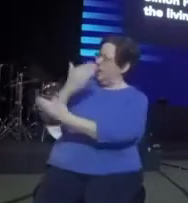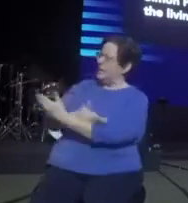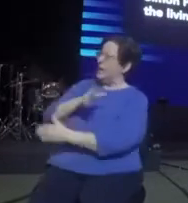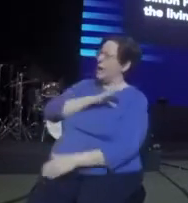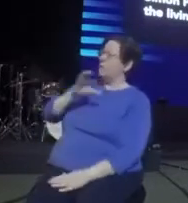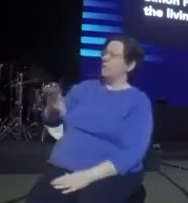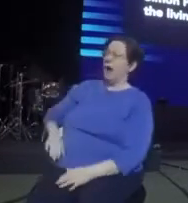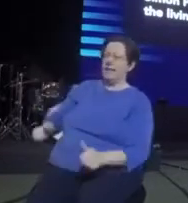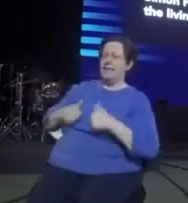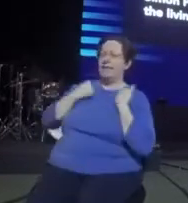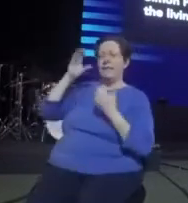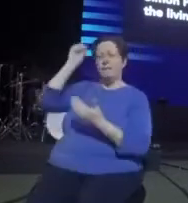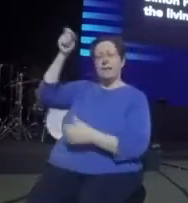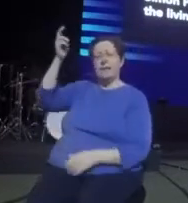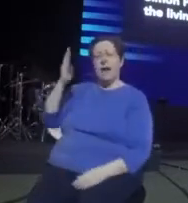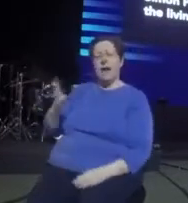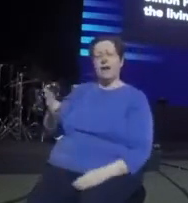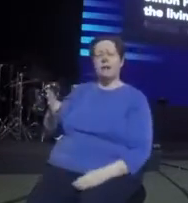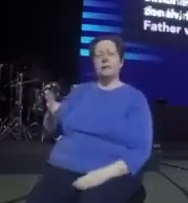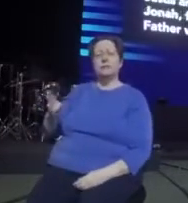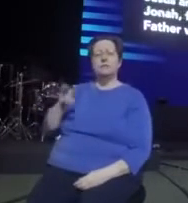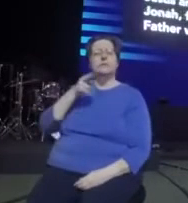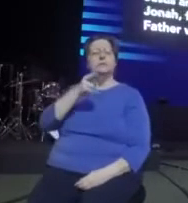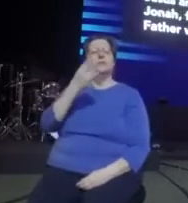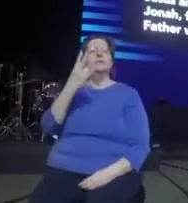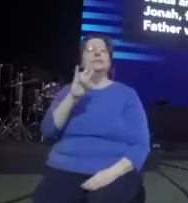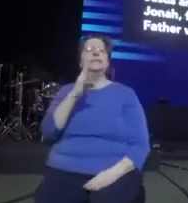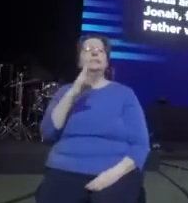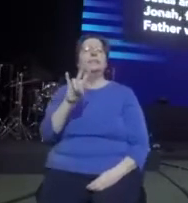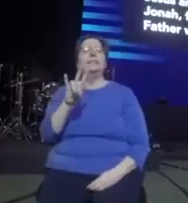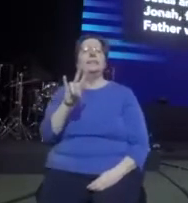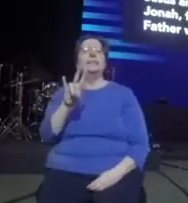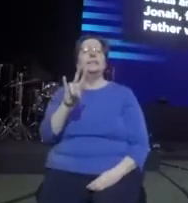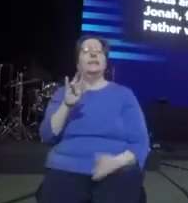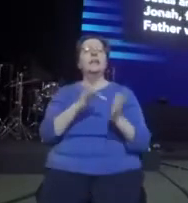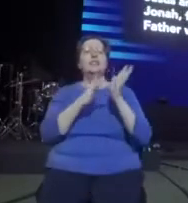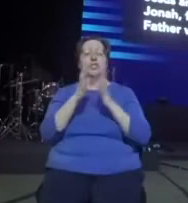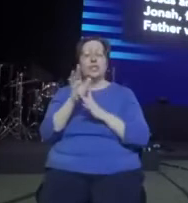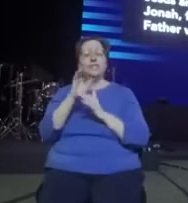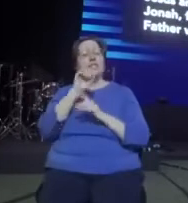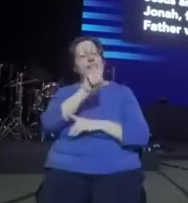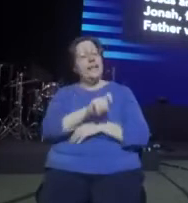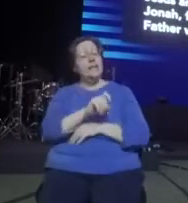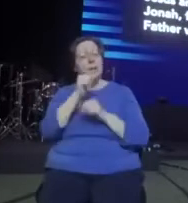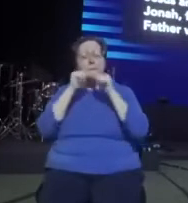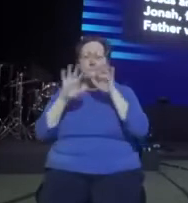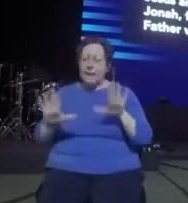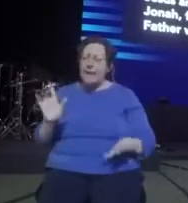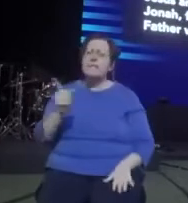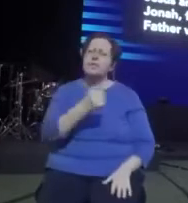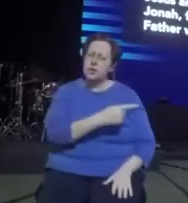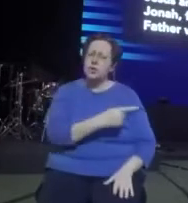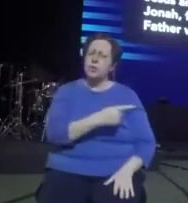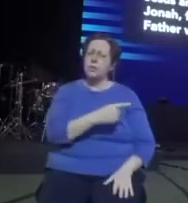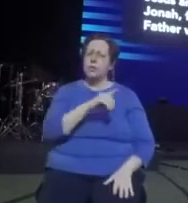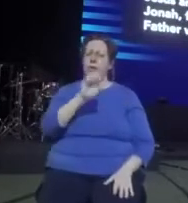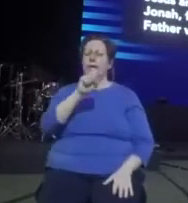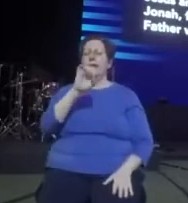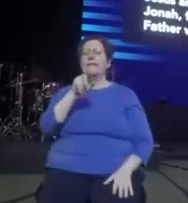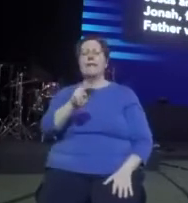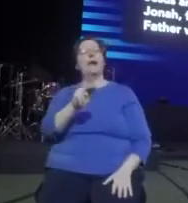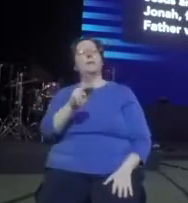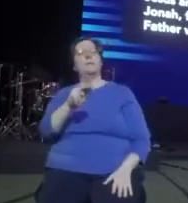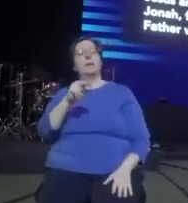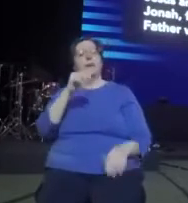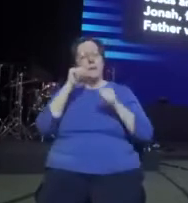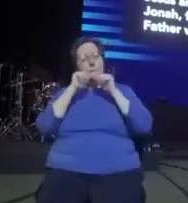asked him, who do you say I am? Verse 17 comes along. Remember, I said, Jesus answered, said, blessed you are, Simon Bar-Jonah.